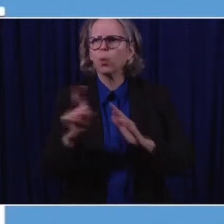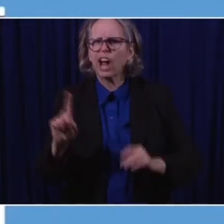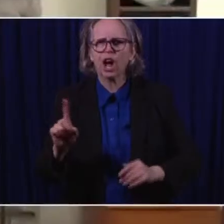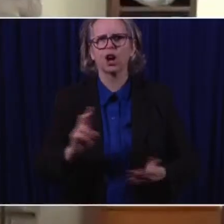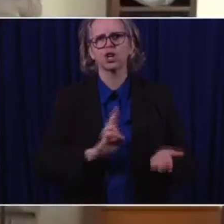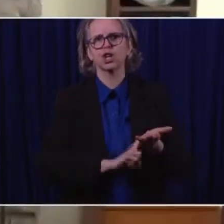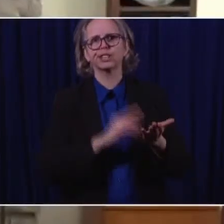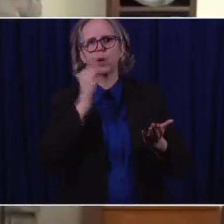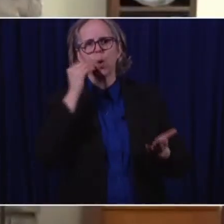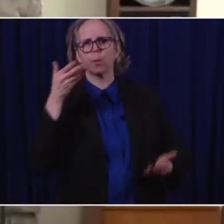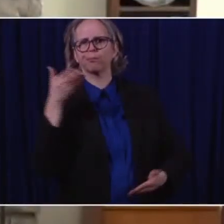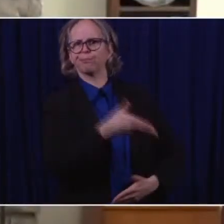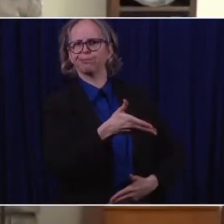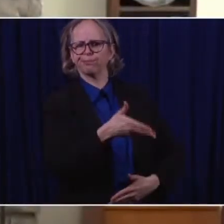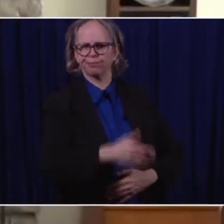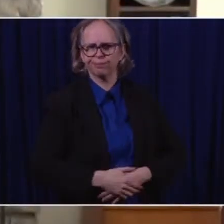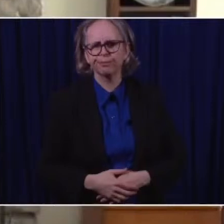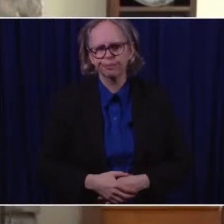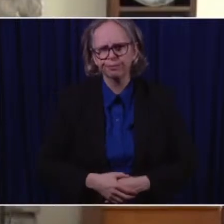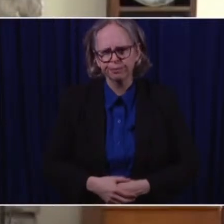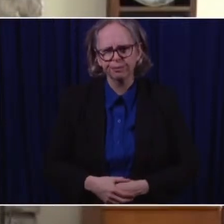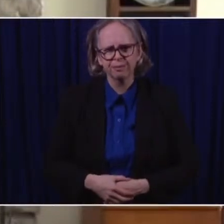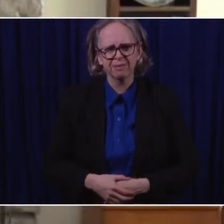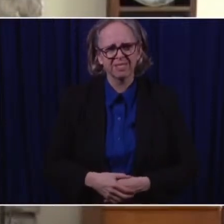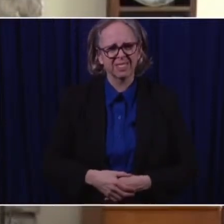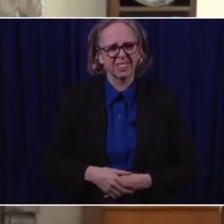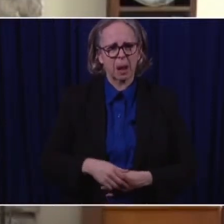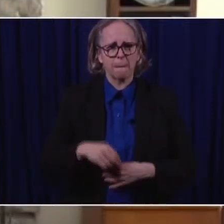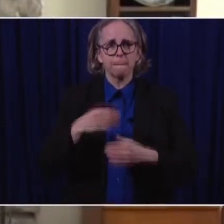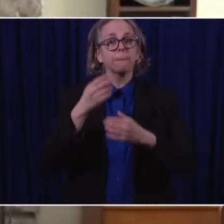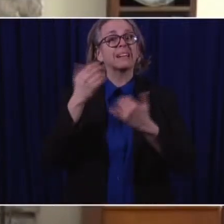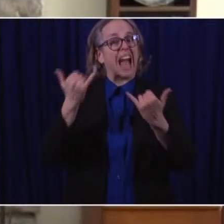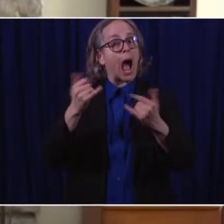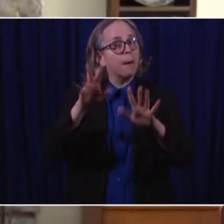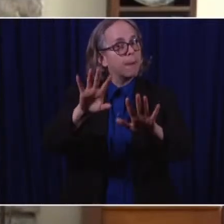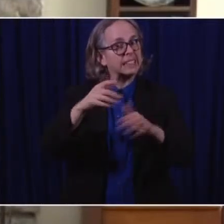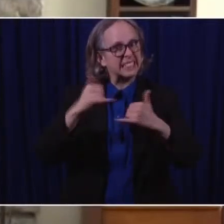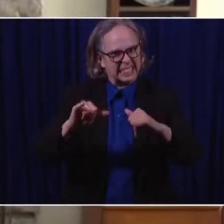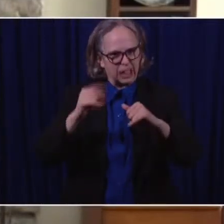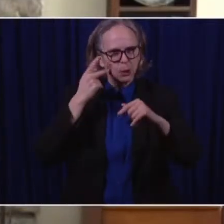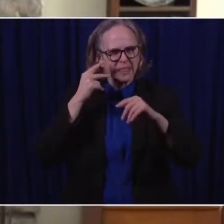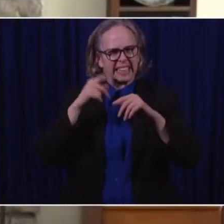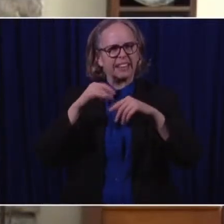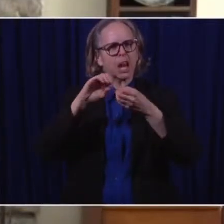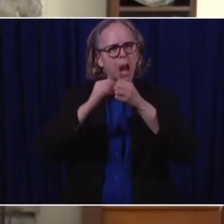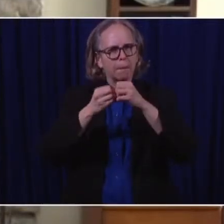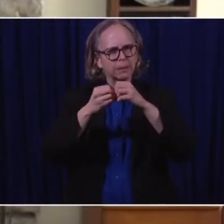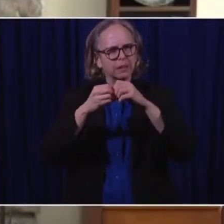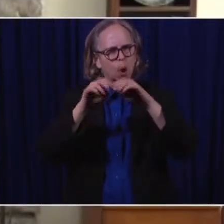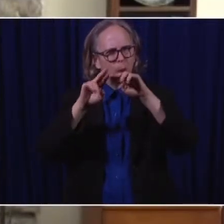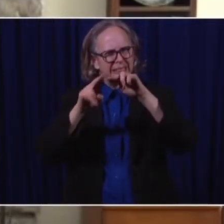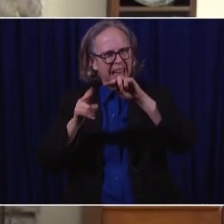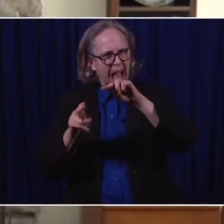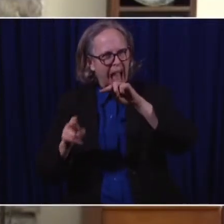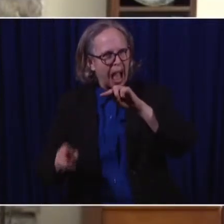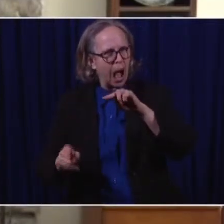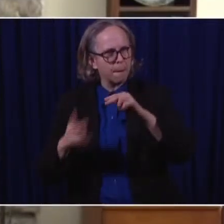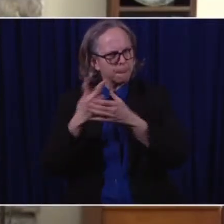change. They're both going down, but the number of cases in the nursing home, which is